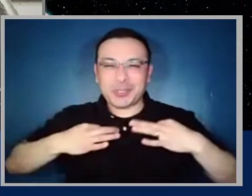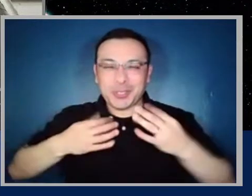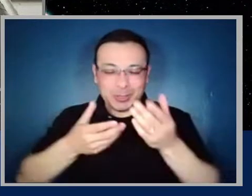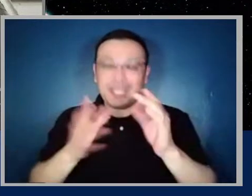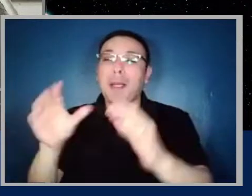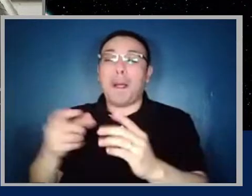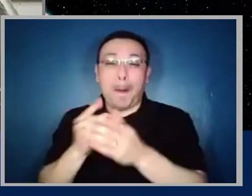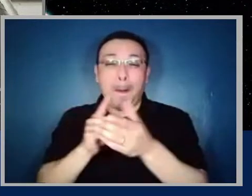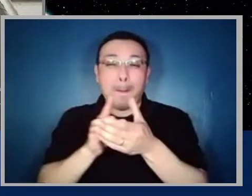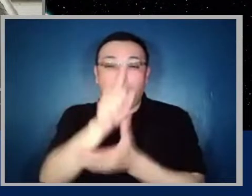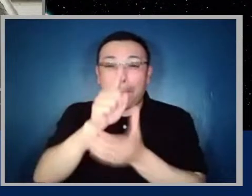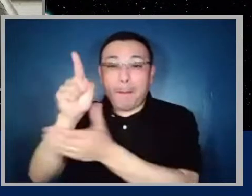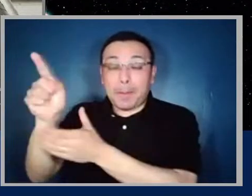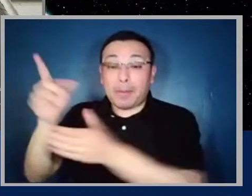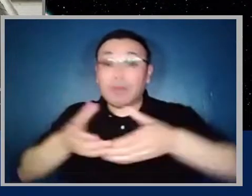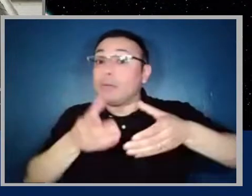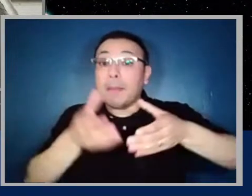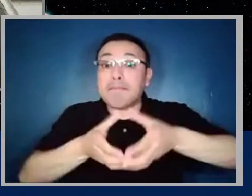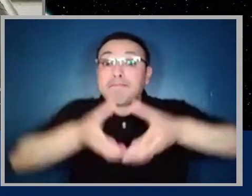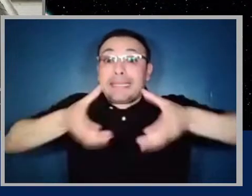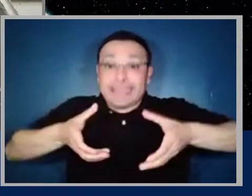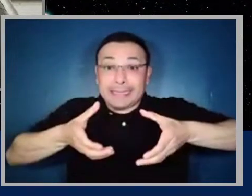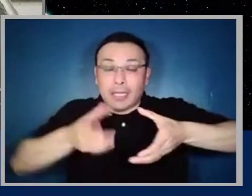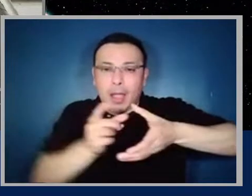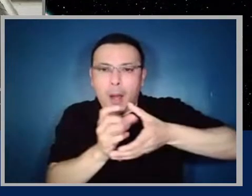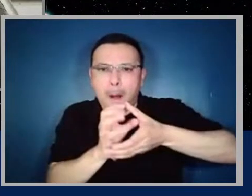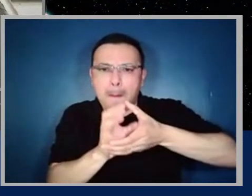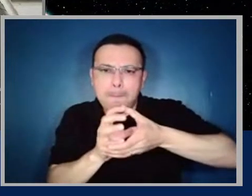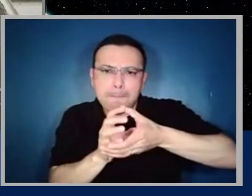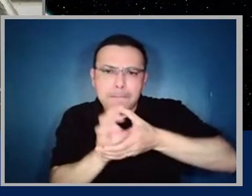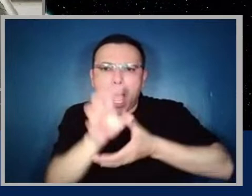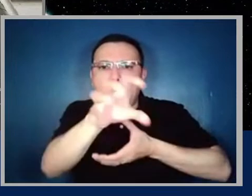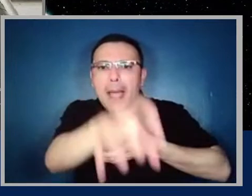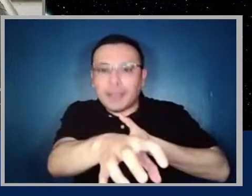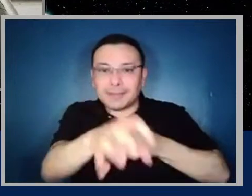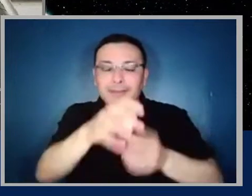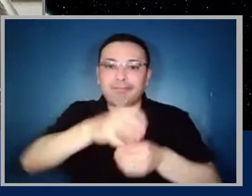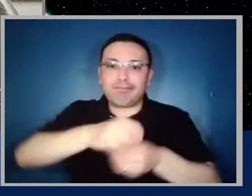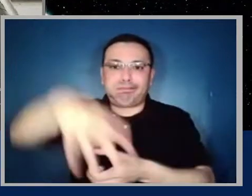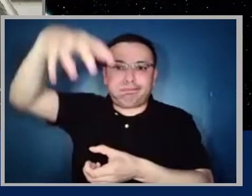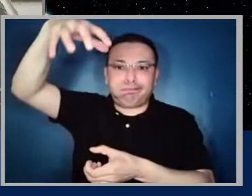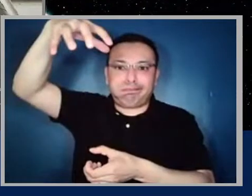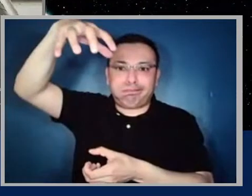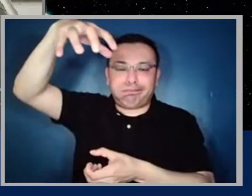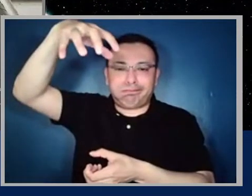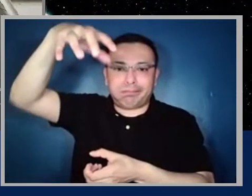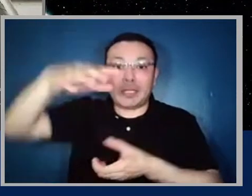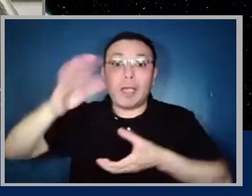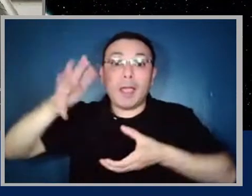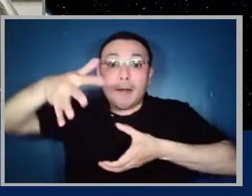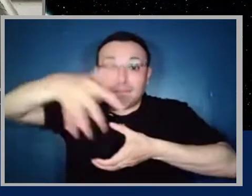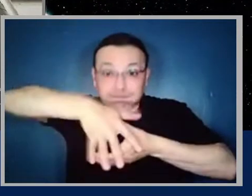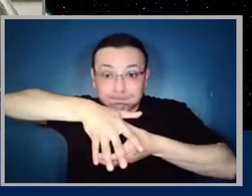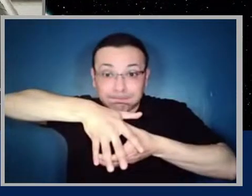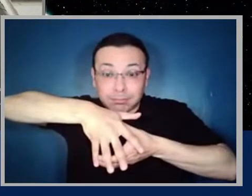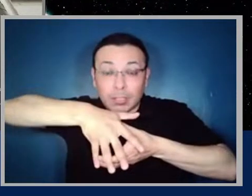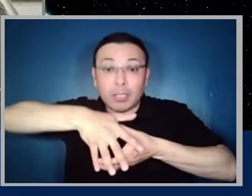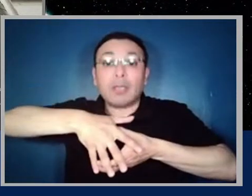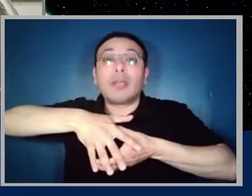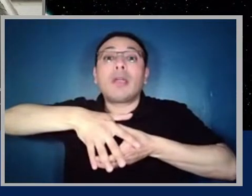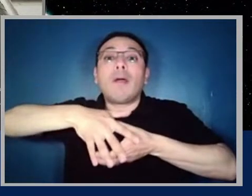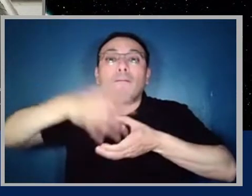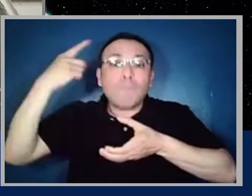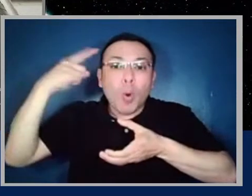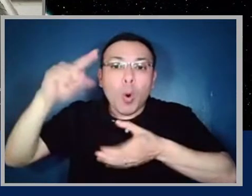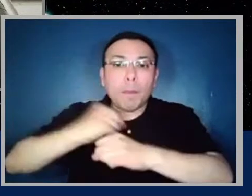parachute sort of packed inside of them, and they have a cover on the outside to protect them while you're in space, right? From the heat, of reentry. Okay,